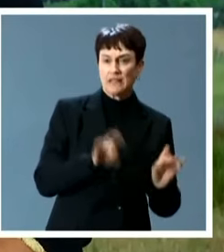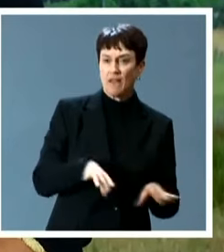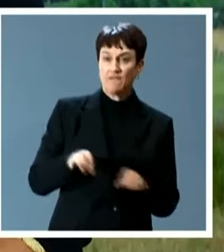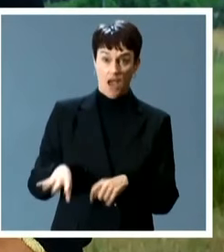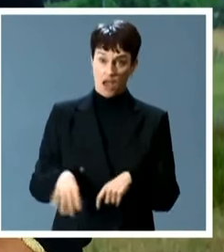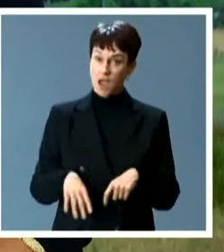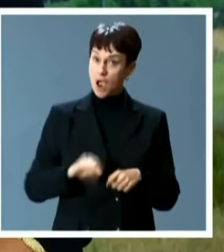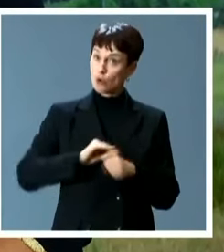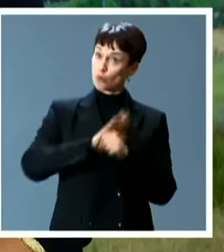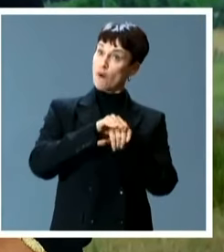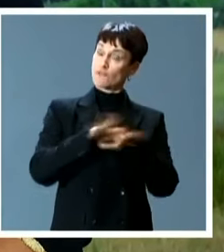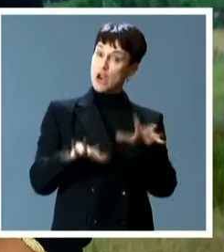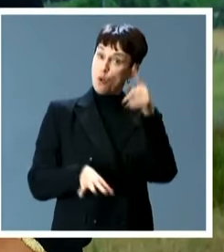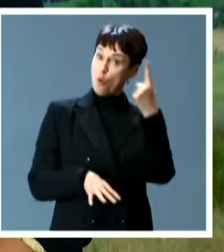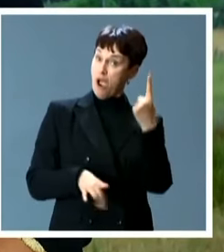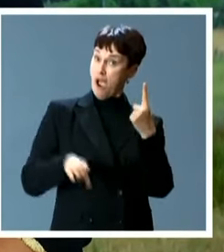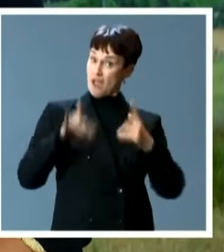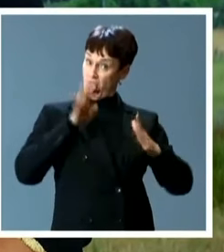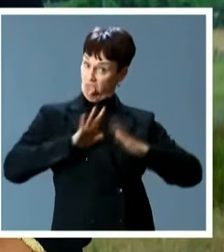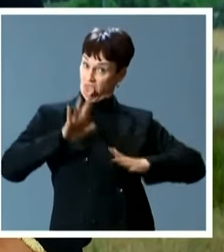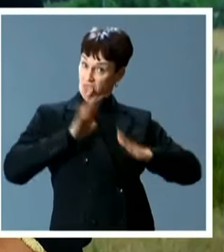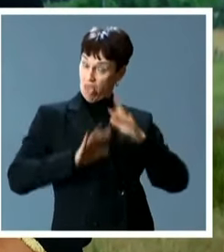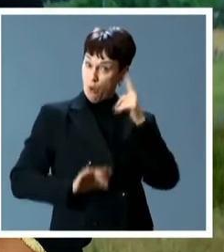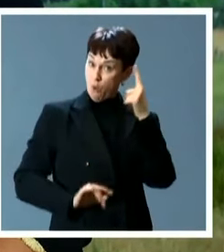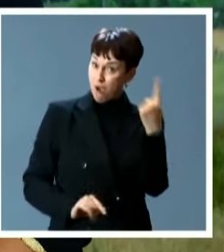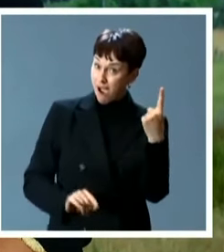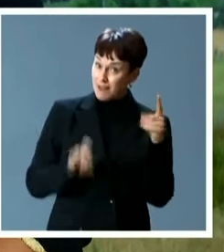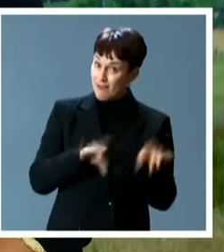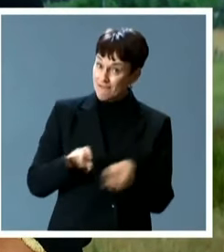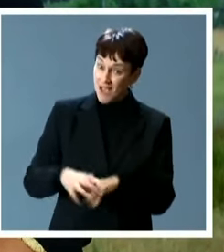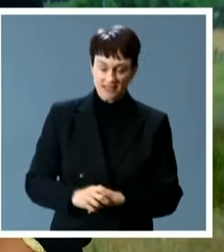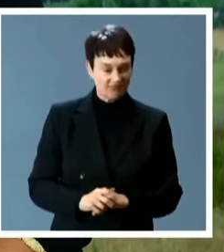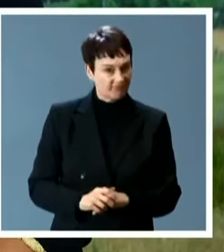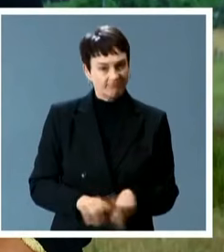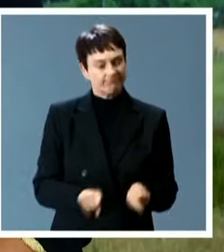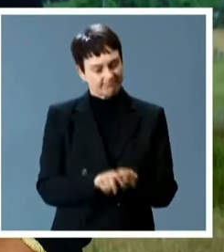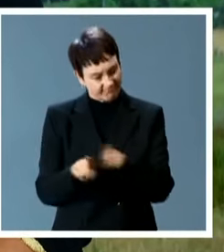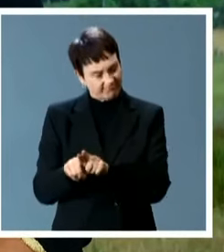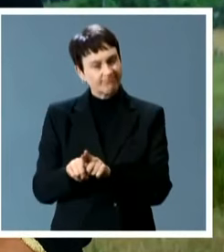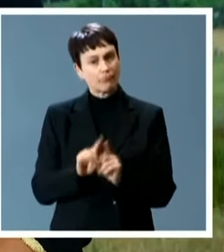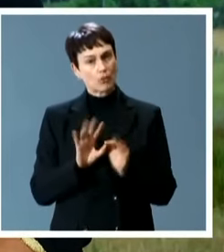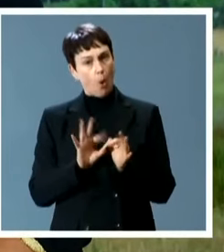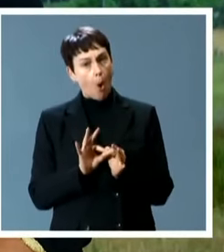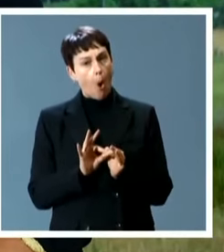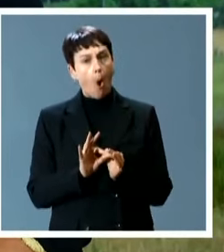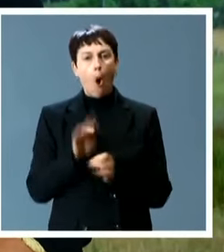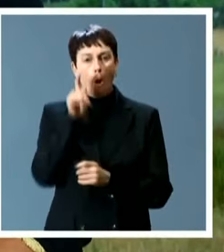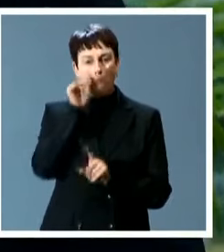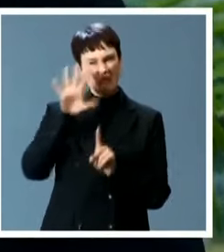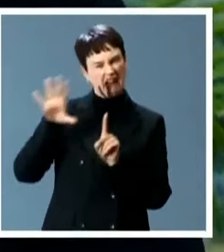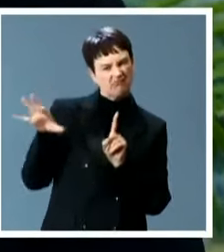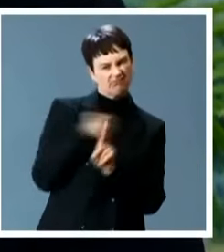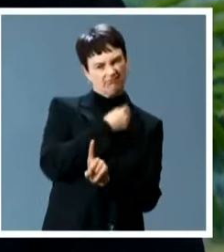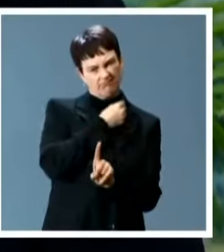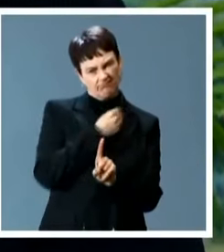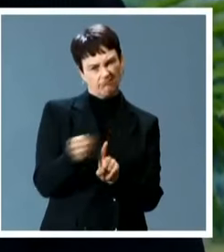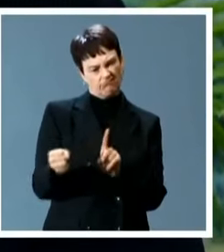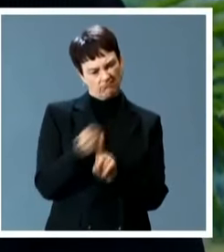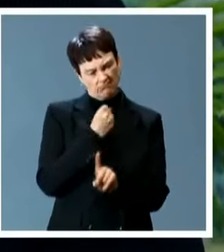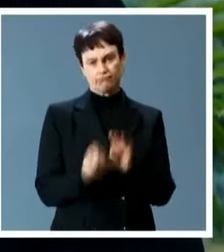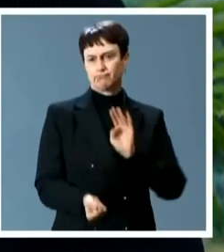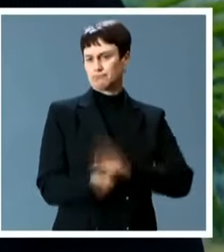COVID-19, but from the brutalities of their abusers in their own homes as well. The fragility